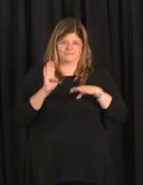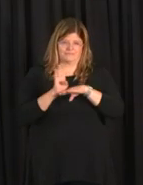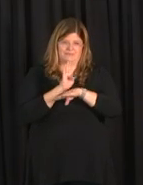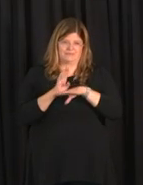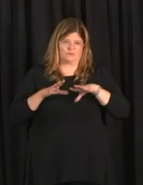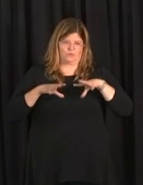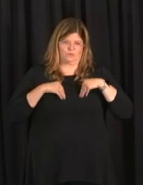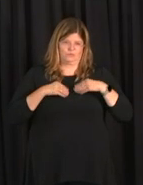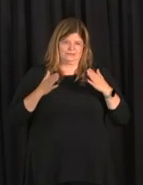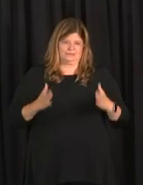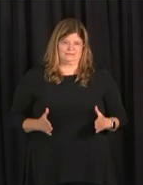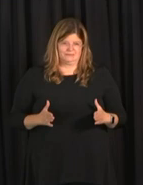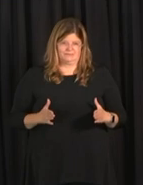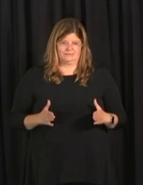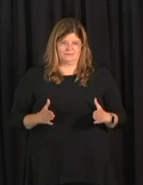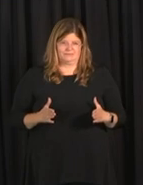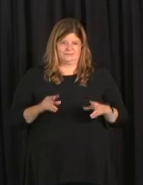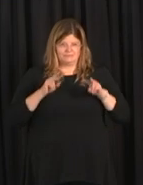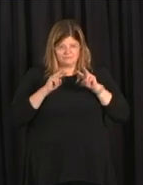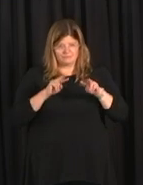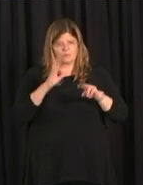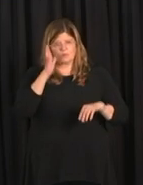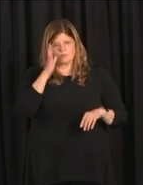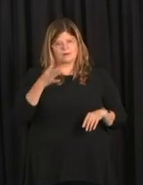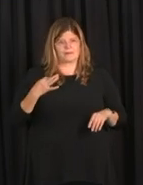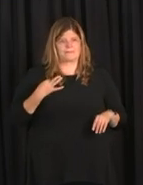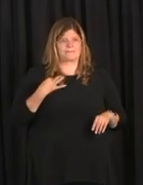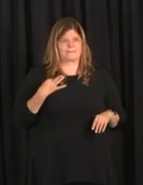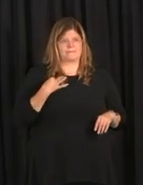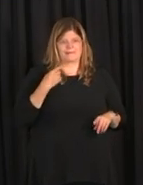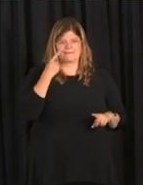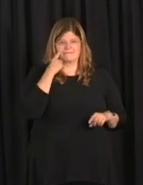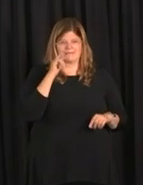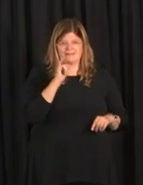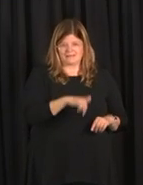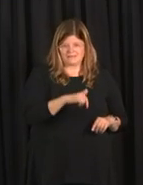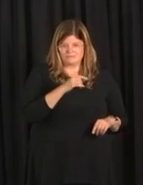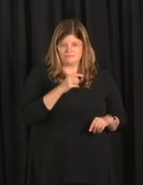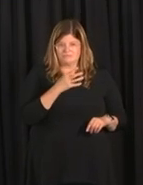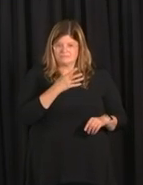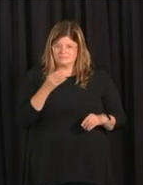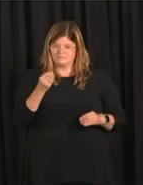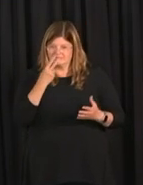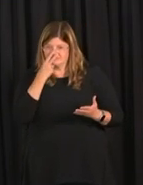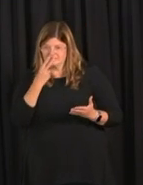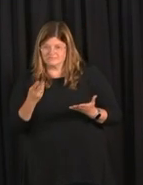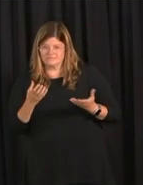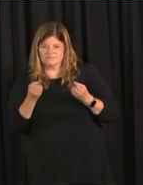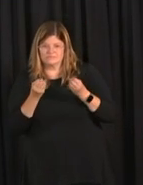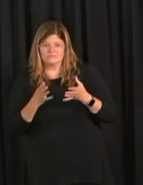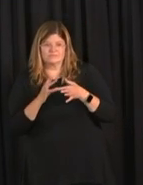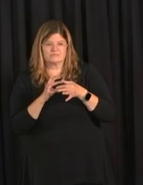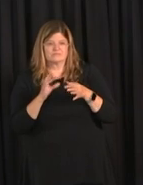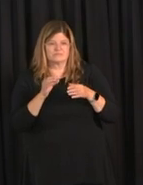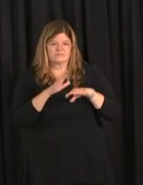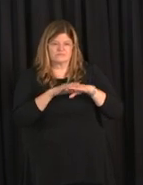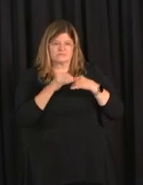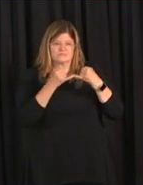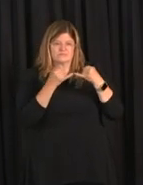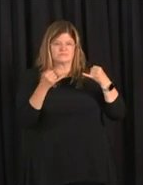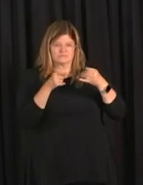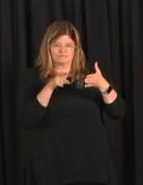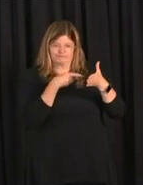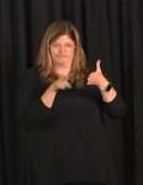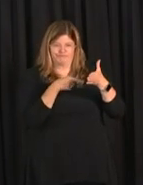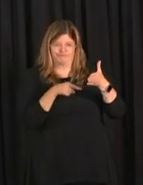business owners you anticipate will be applying for this? And also, we're just seeing some quick comments online of people criticizing,